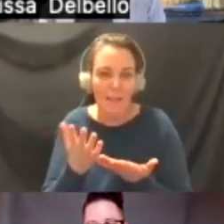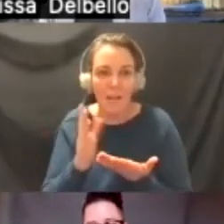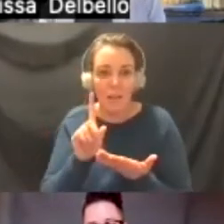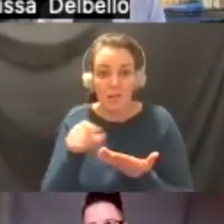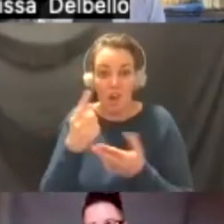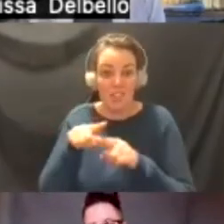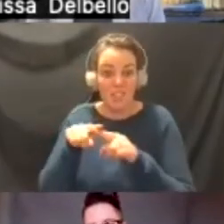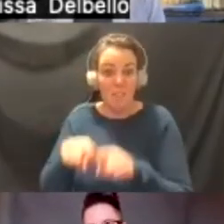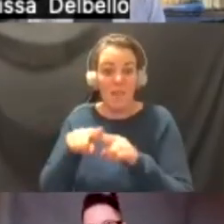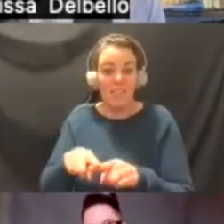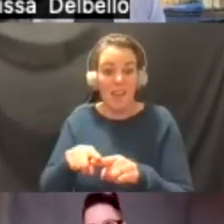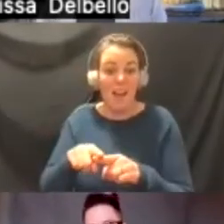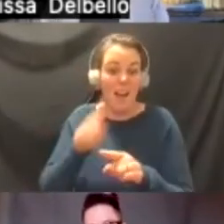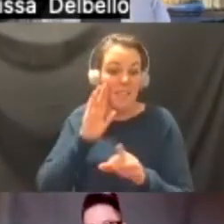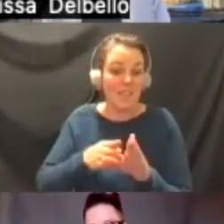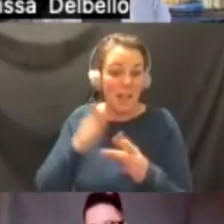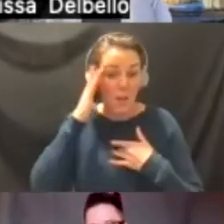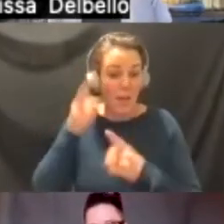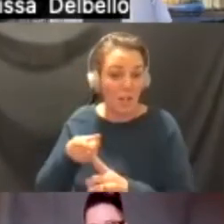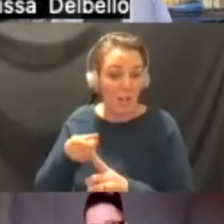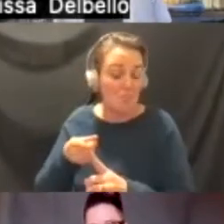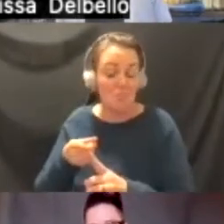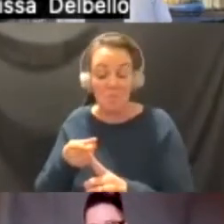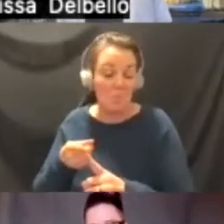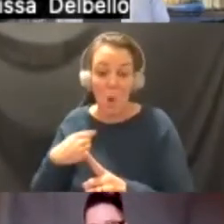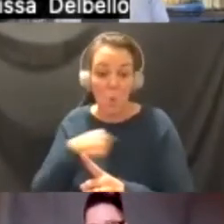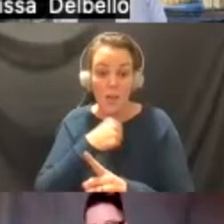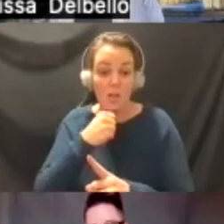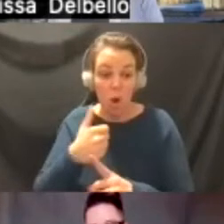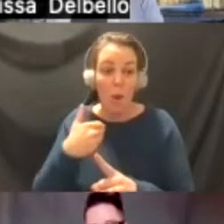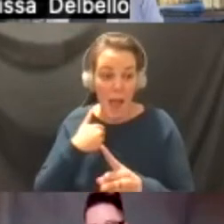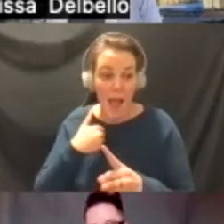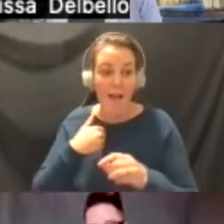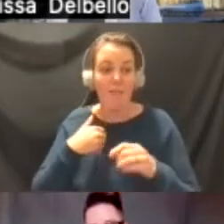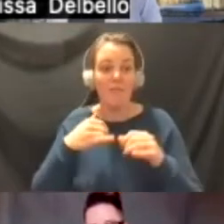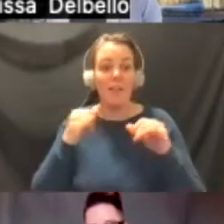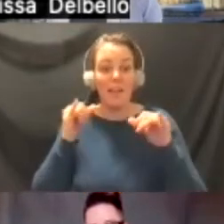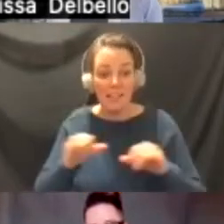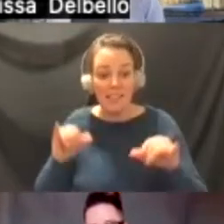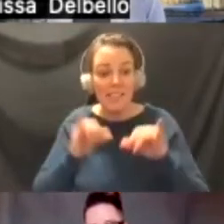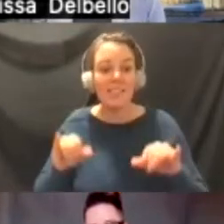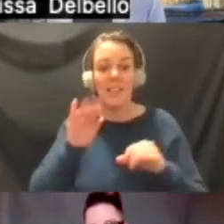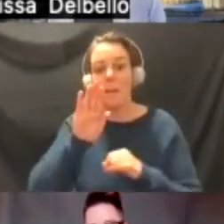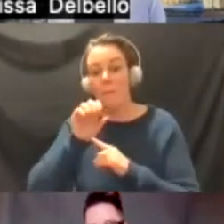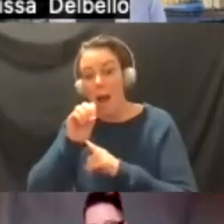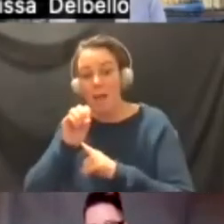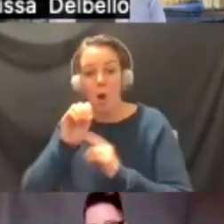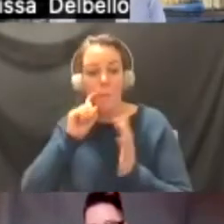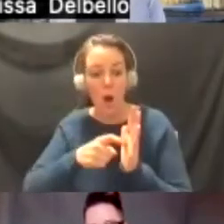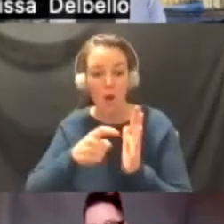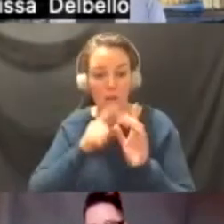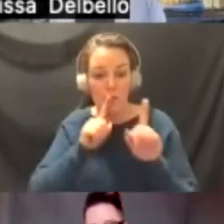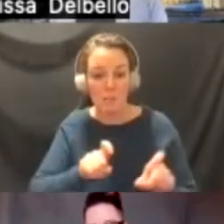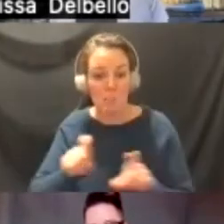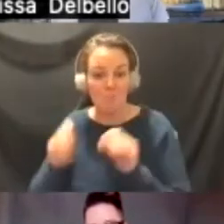on psychopathology, we don't have consistent biomarkers at this time, but